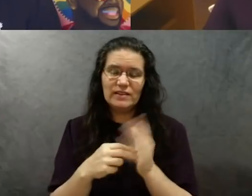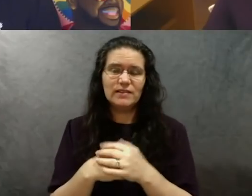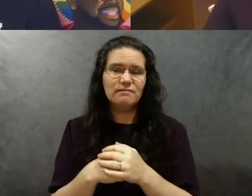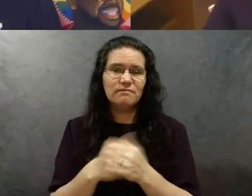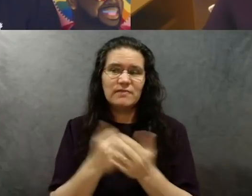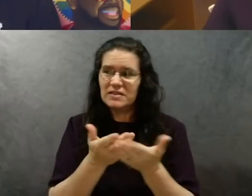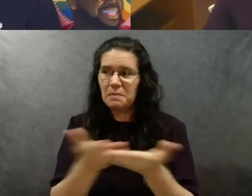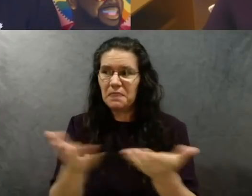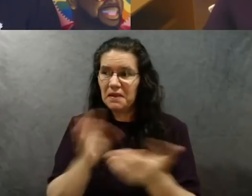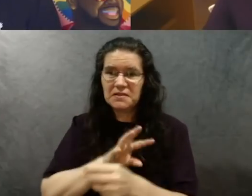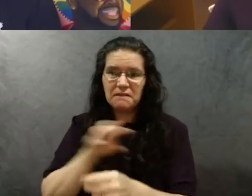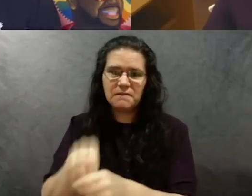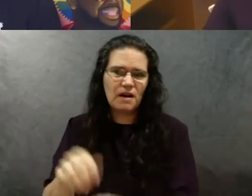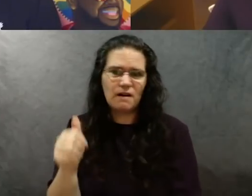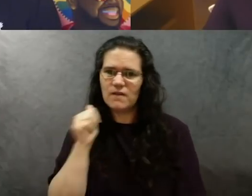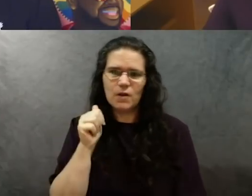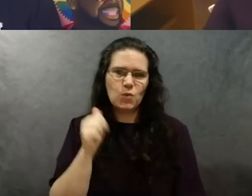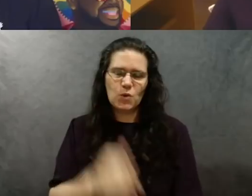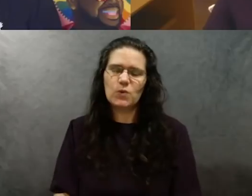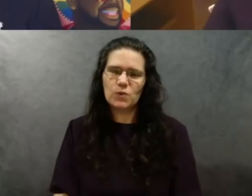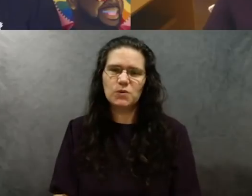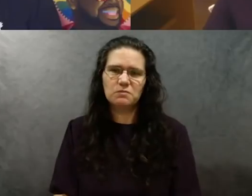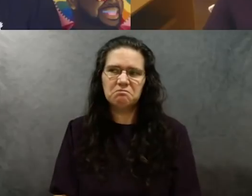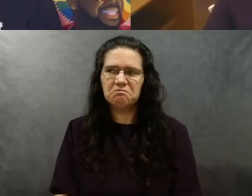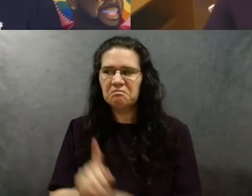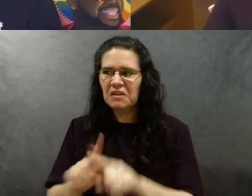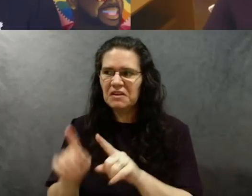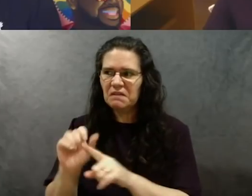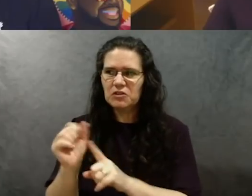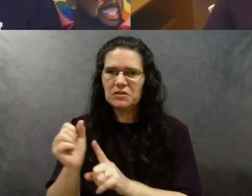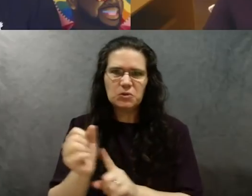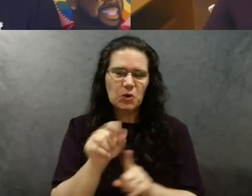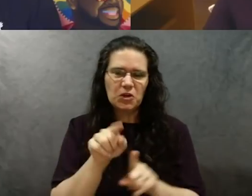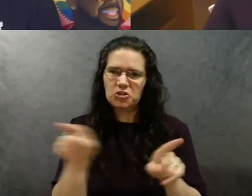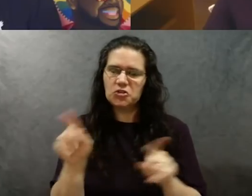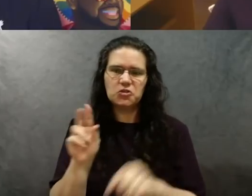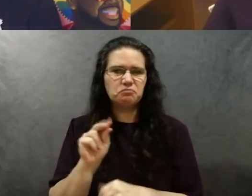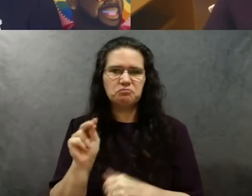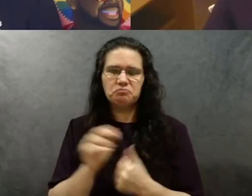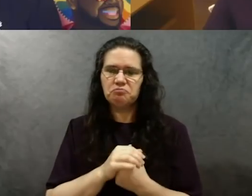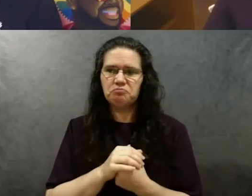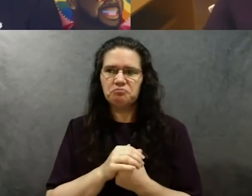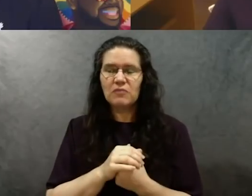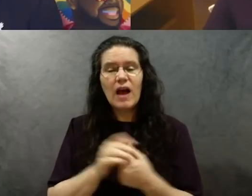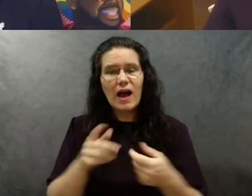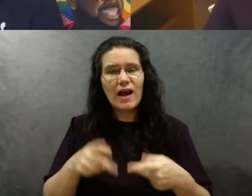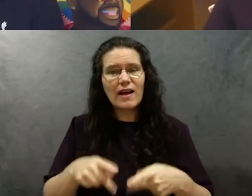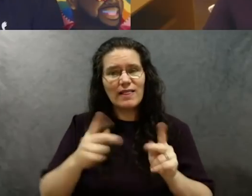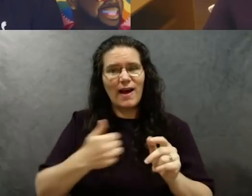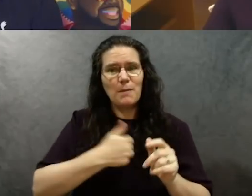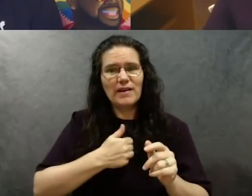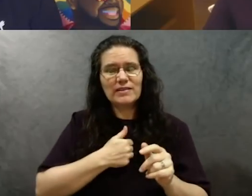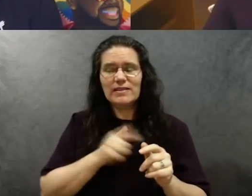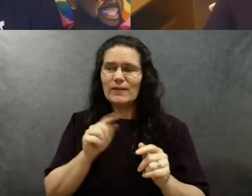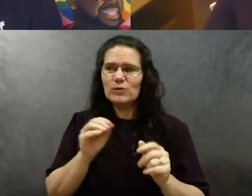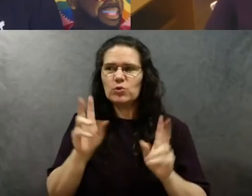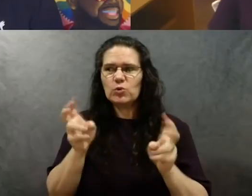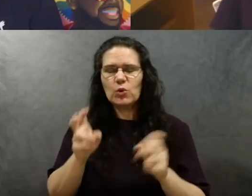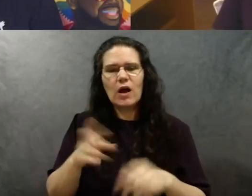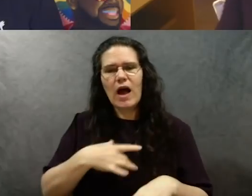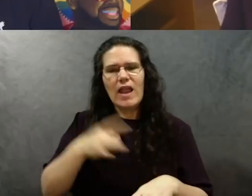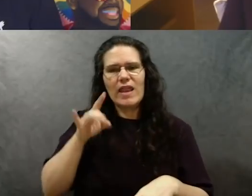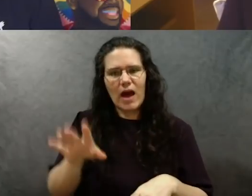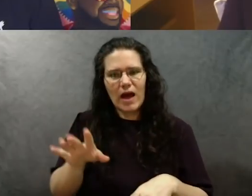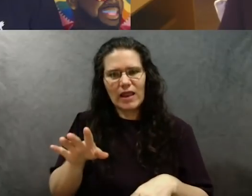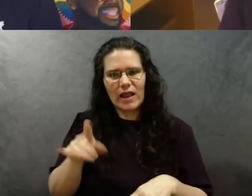certain situations. I allow myself to not like people, you